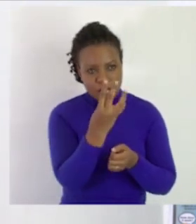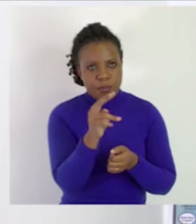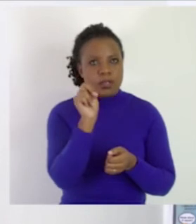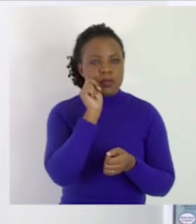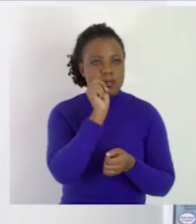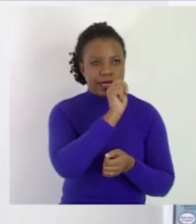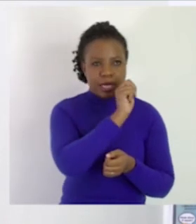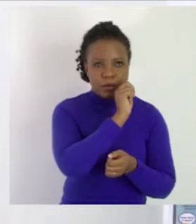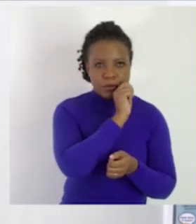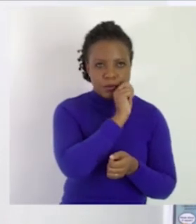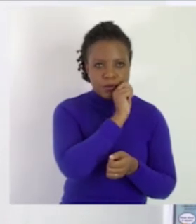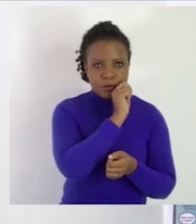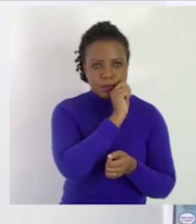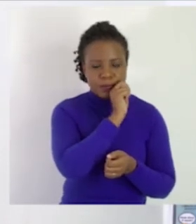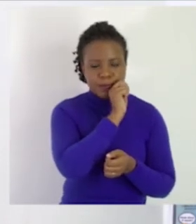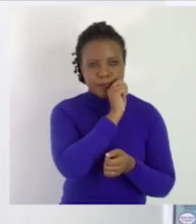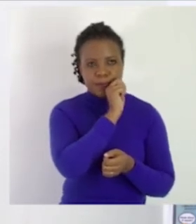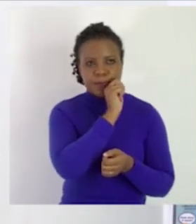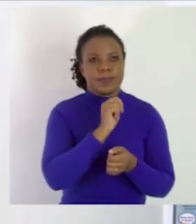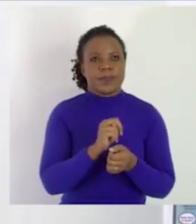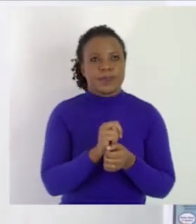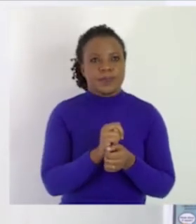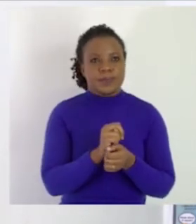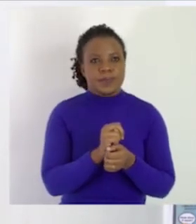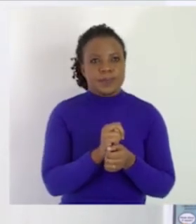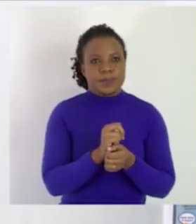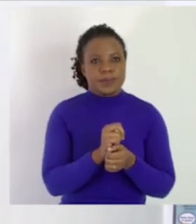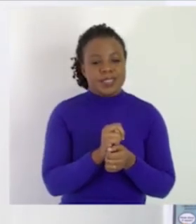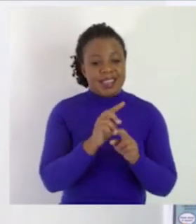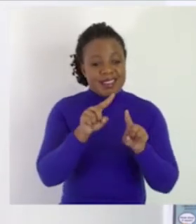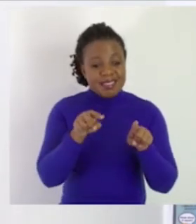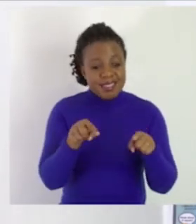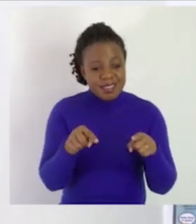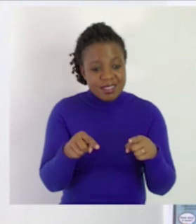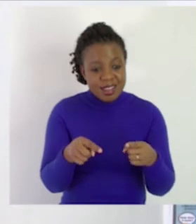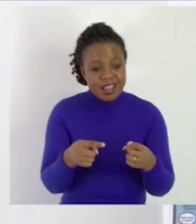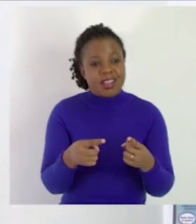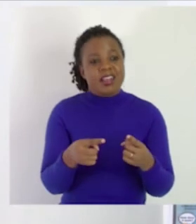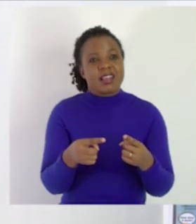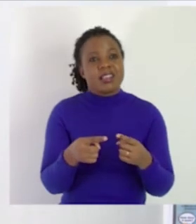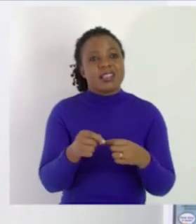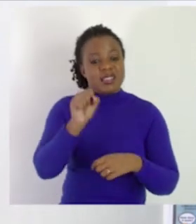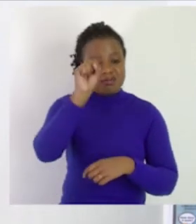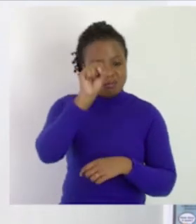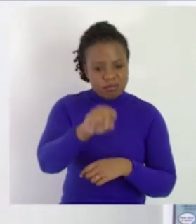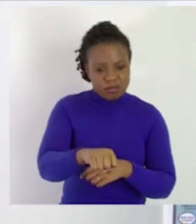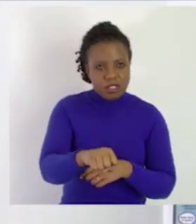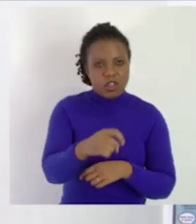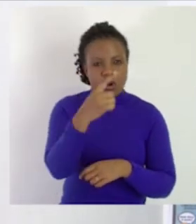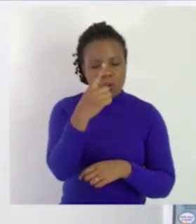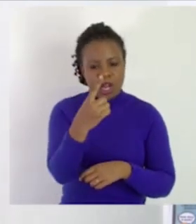Countable nouns, as the name says, implies to things that you can actually count,